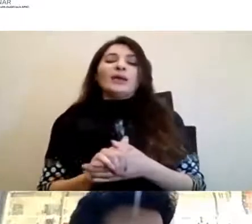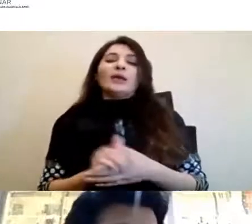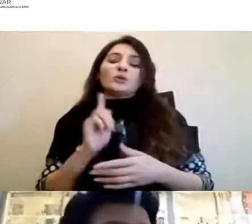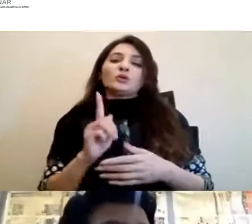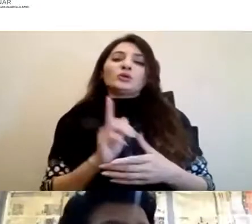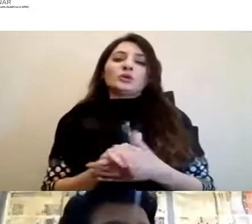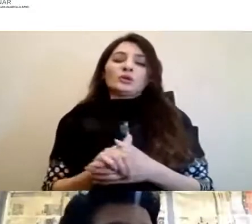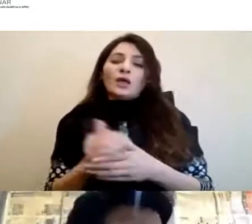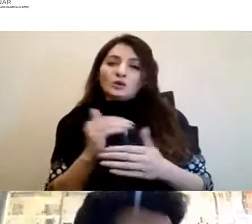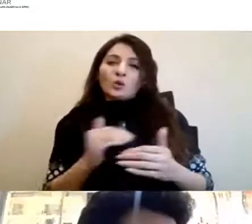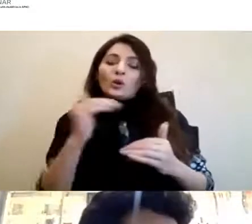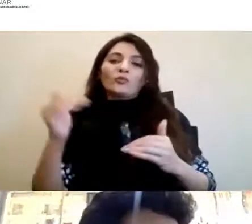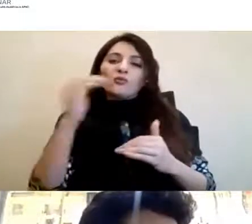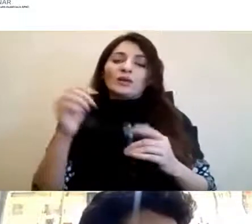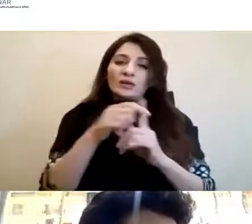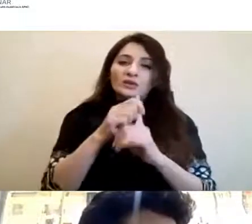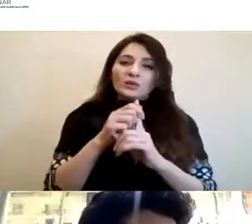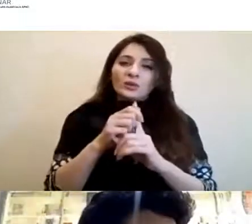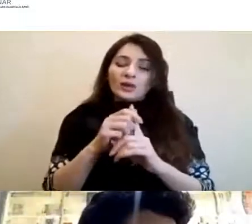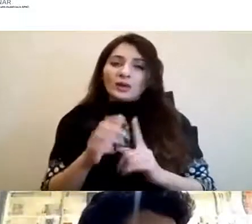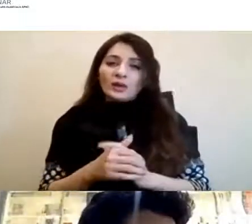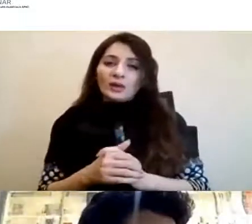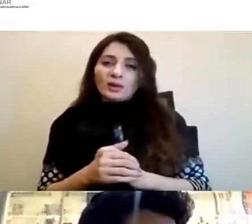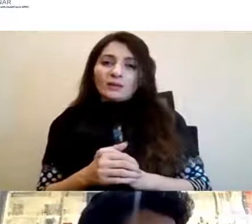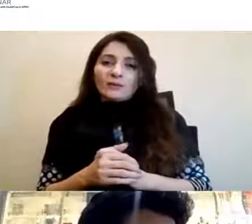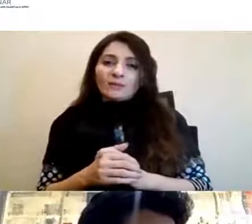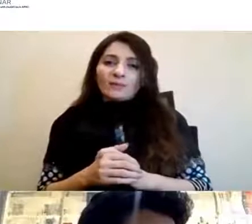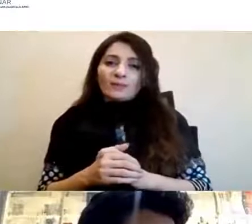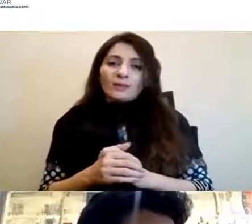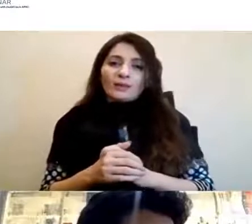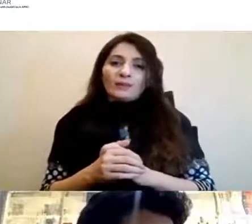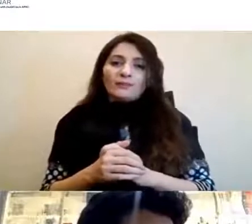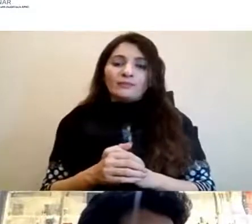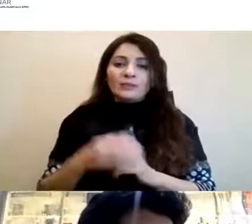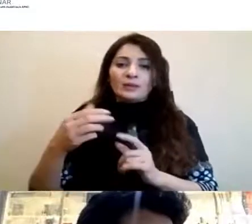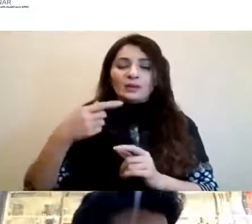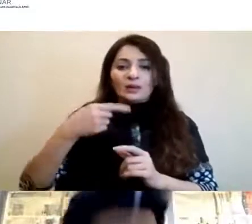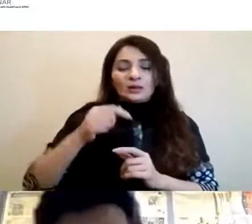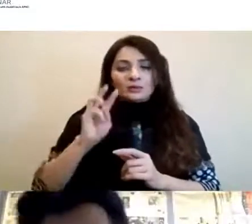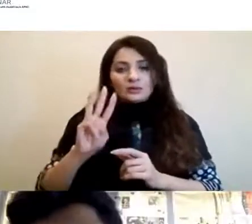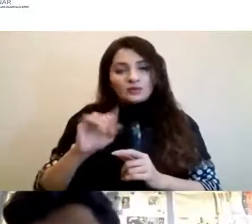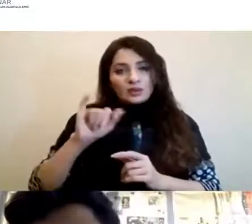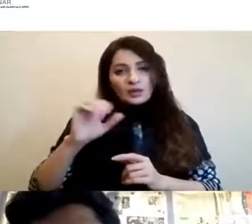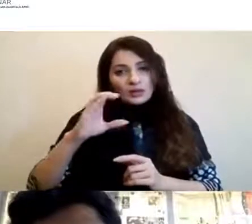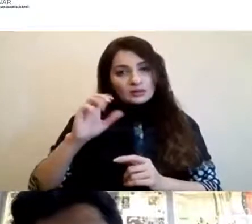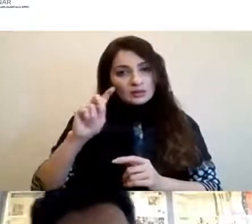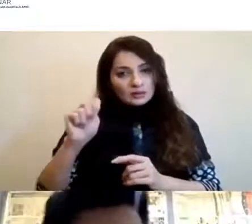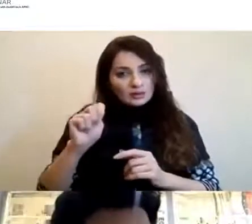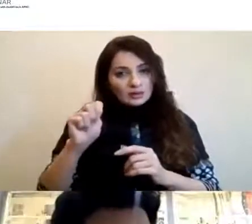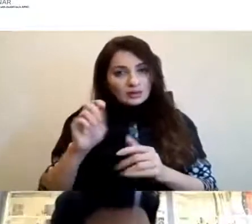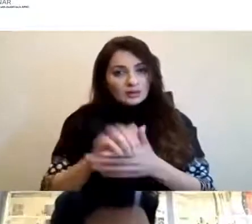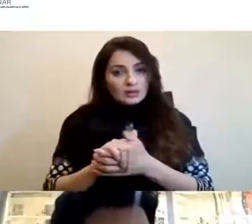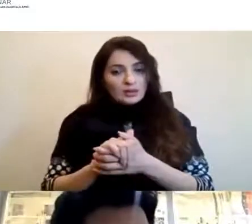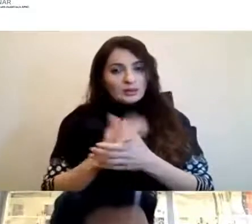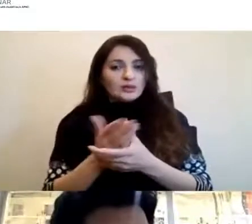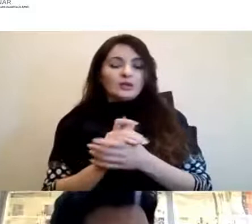And I'd like to refer to a survey which G3ICT conducts with the Disabled Persons International every year,